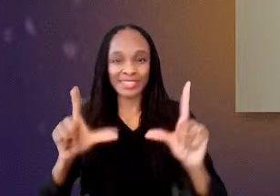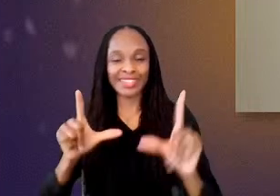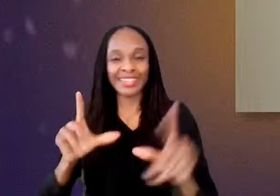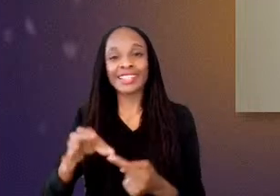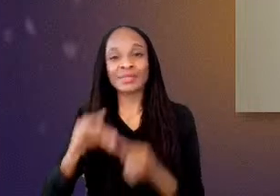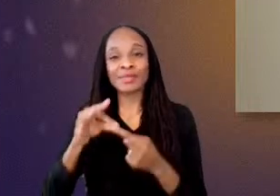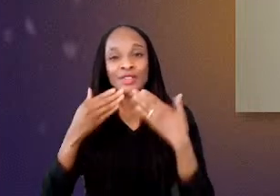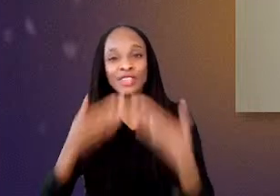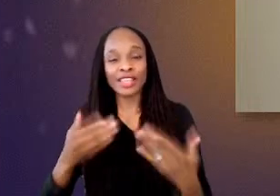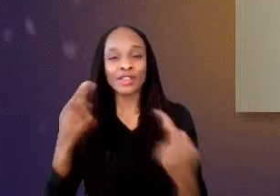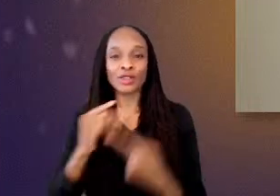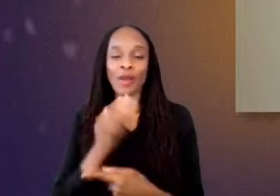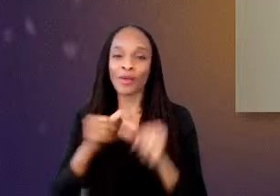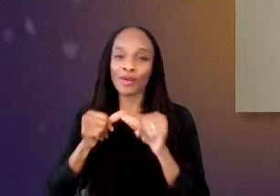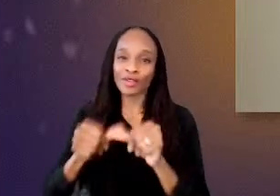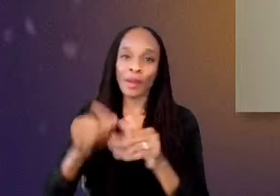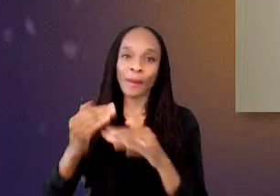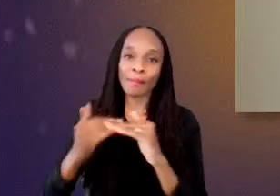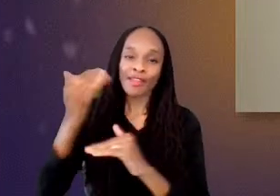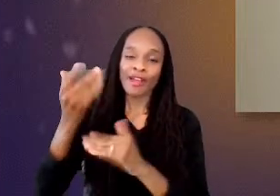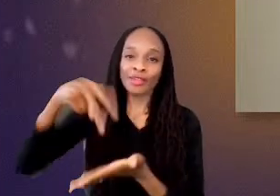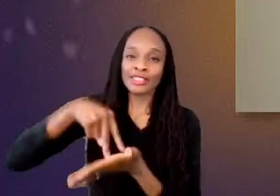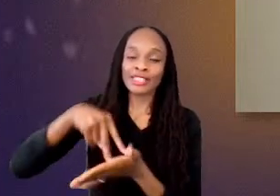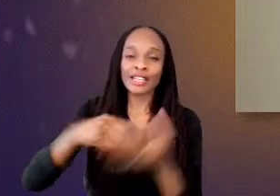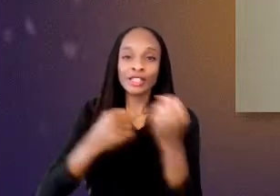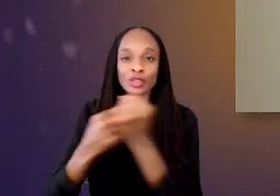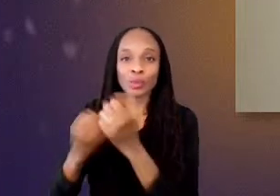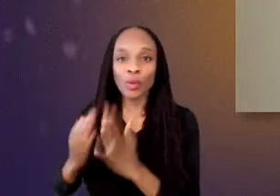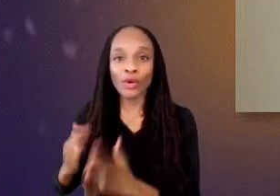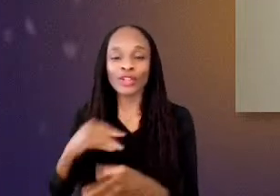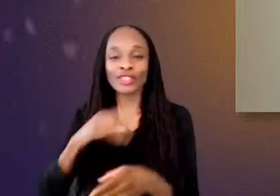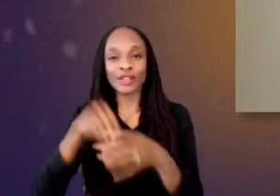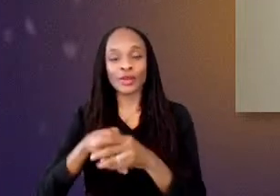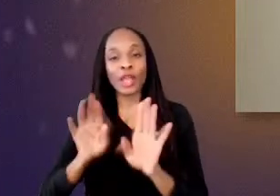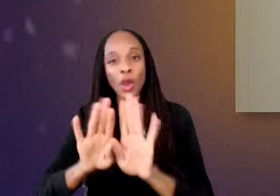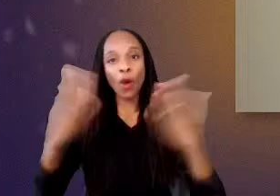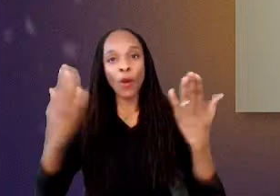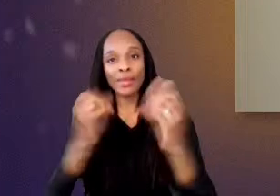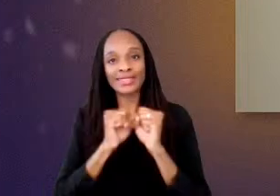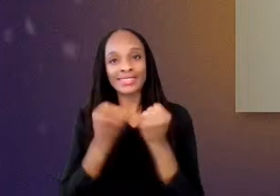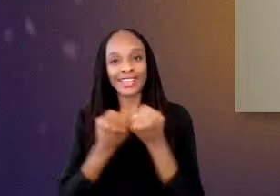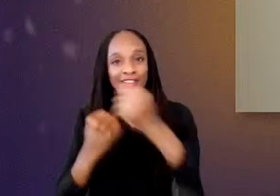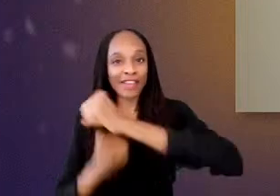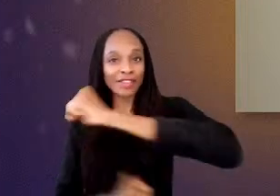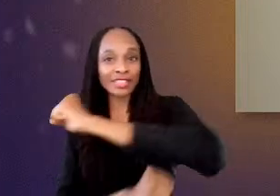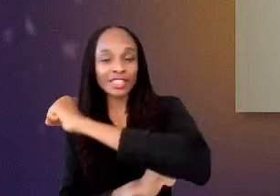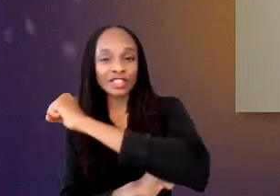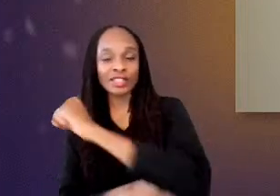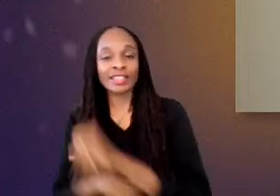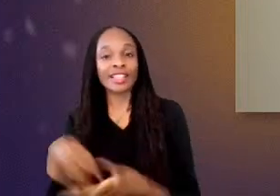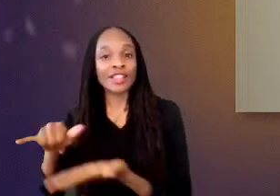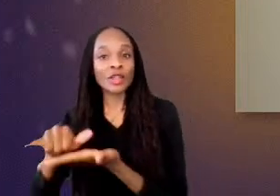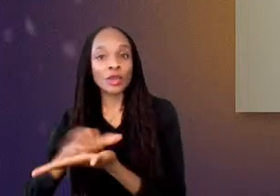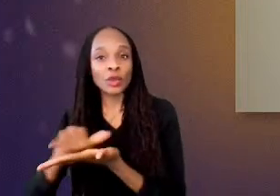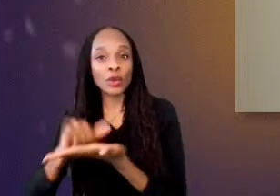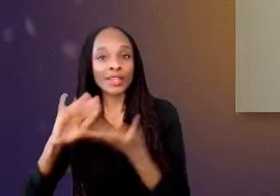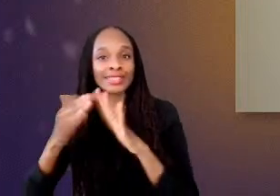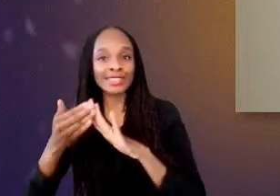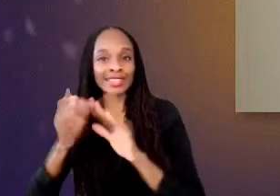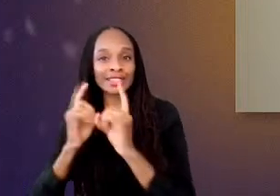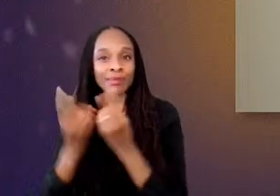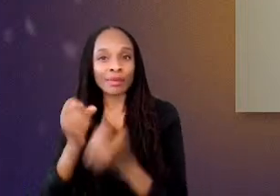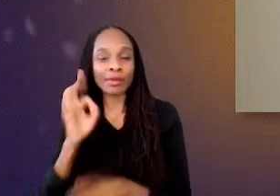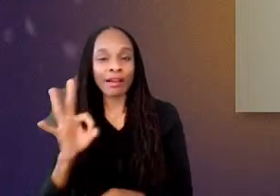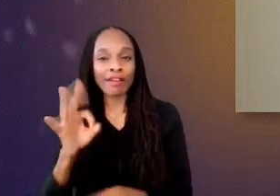ongoing Beyond Resilience supporters, including Open Society Foundation, the New York City Department of Cultural